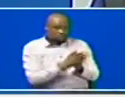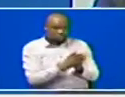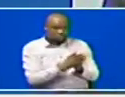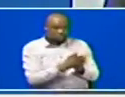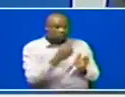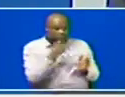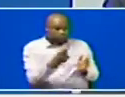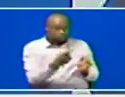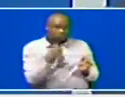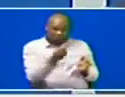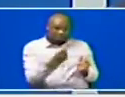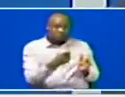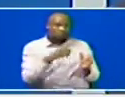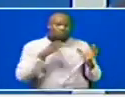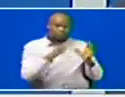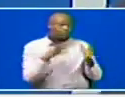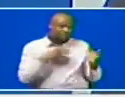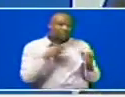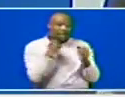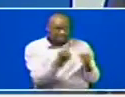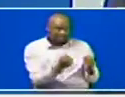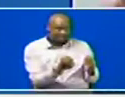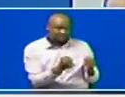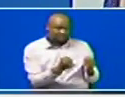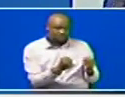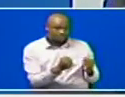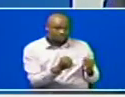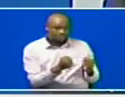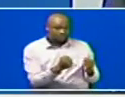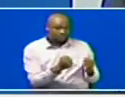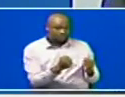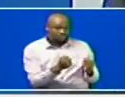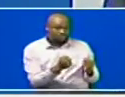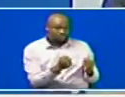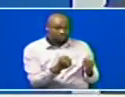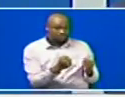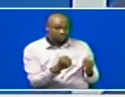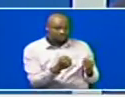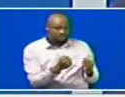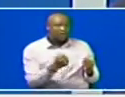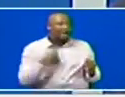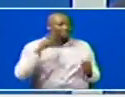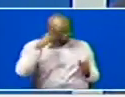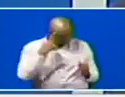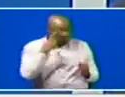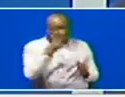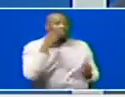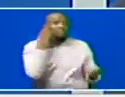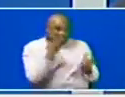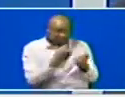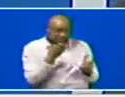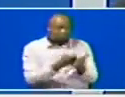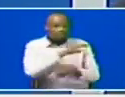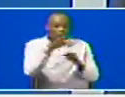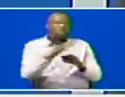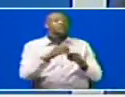Orthodox patriarchal kind of position, I think, is the way it's looked at very often, is that I think it is going to be difficult to come to a single